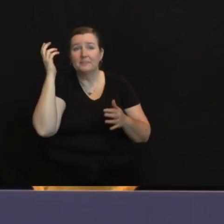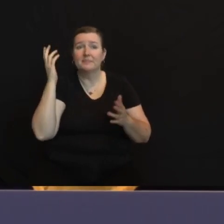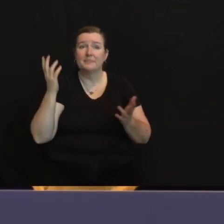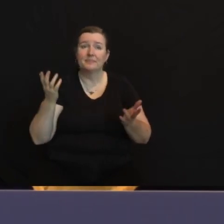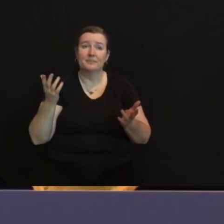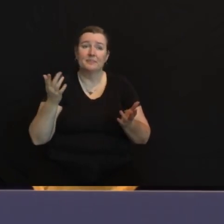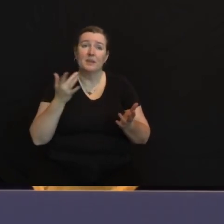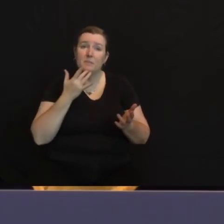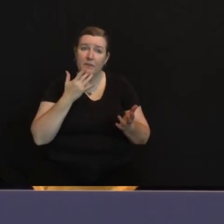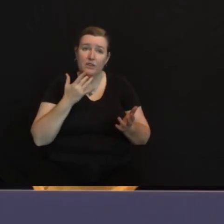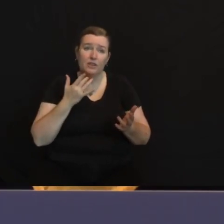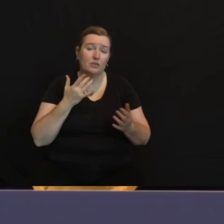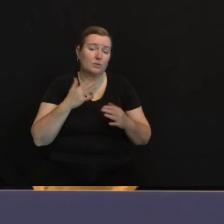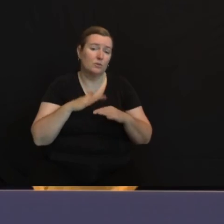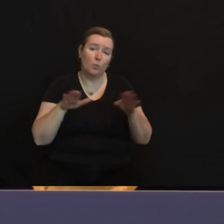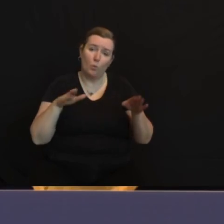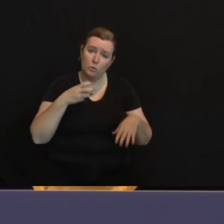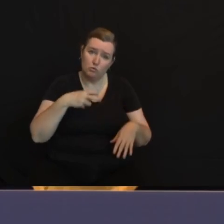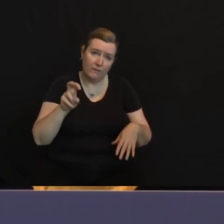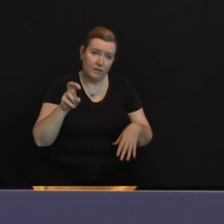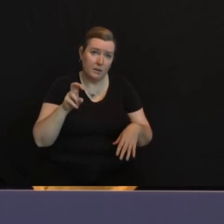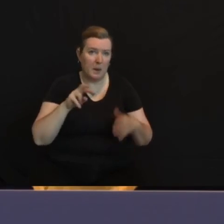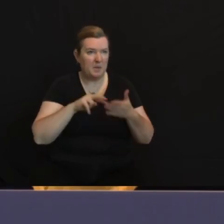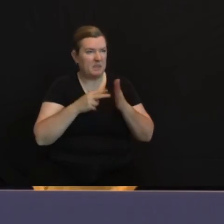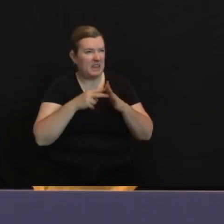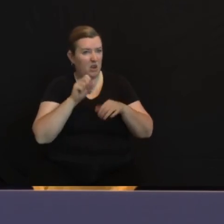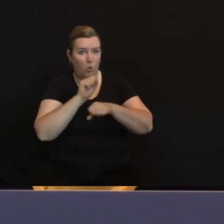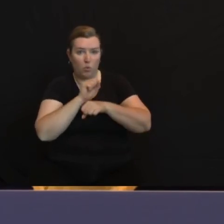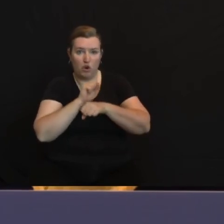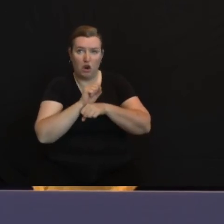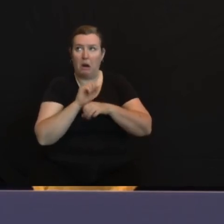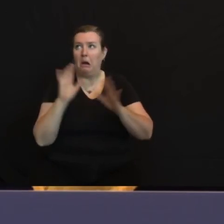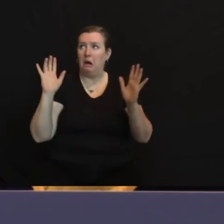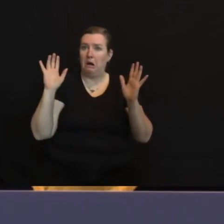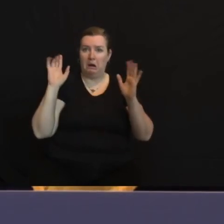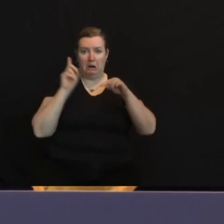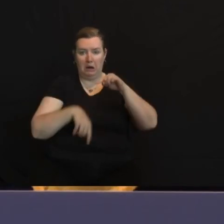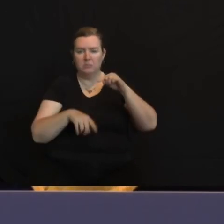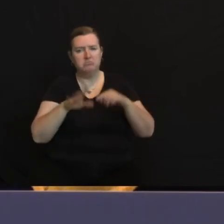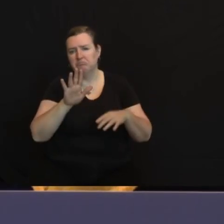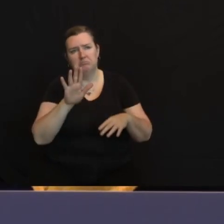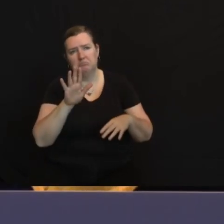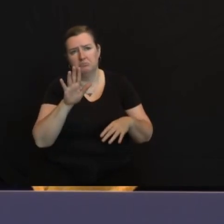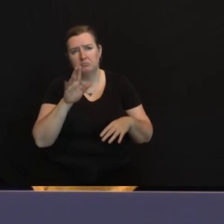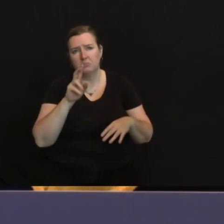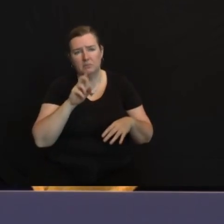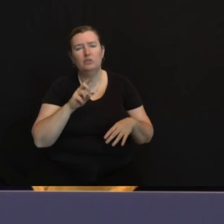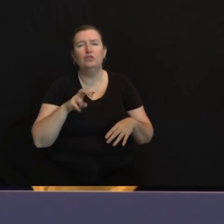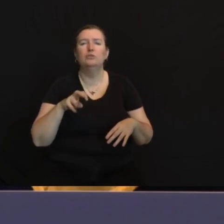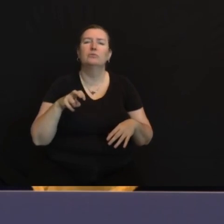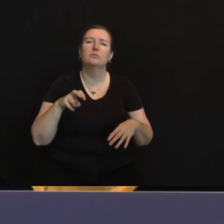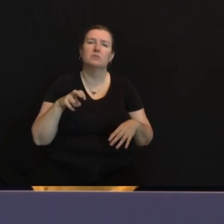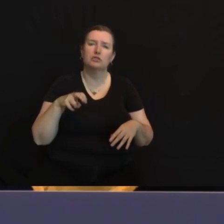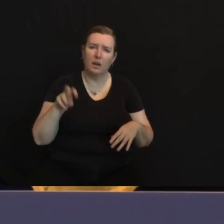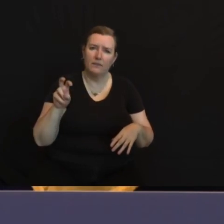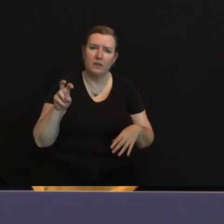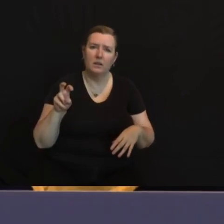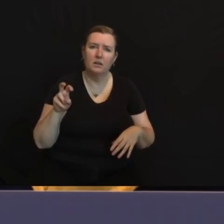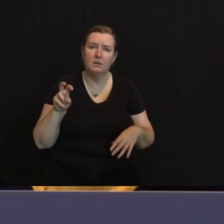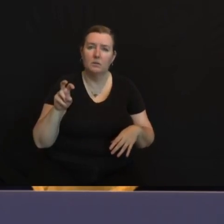I don't mean commuting into work and back, although there's a lot less of that than there was 8 months ago, but I mean just as a general matter.